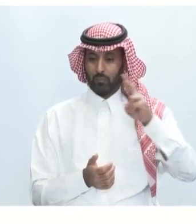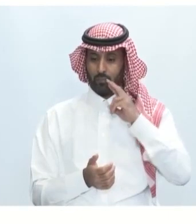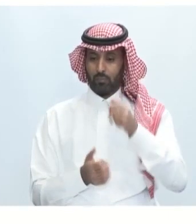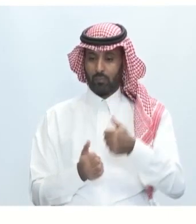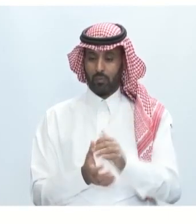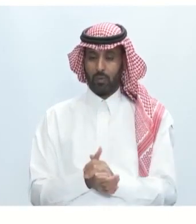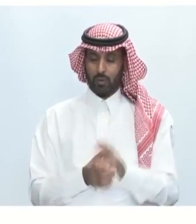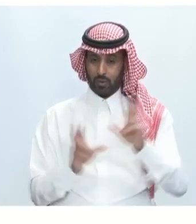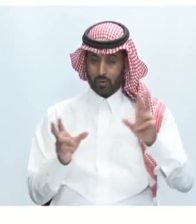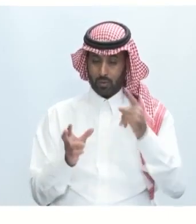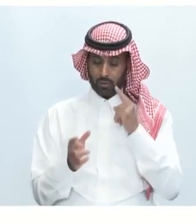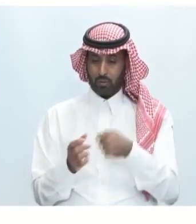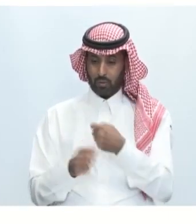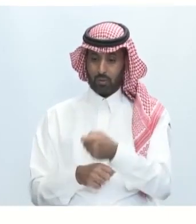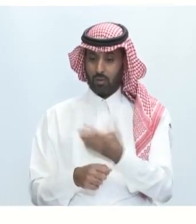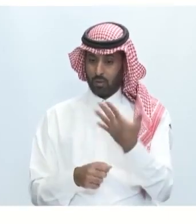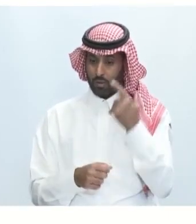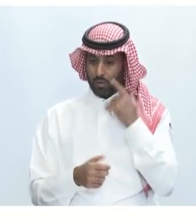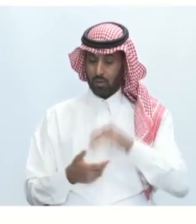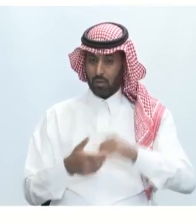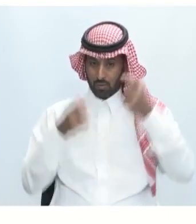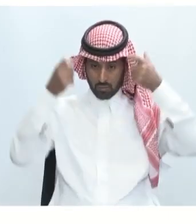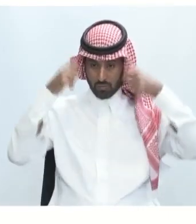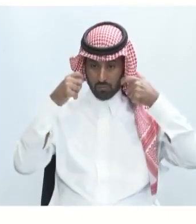this show. He bought a new helmet.